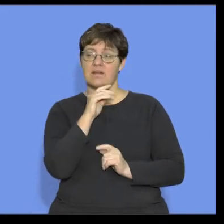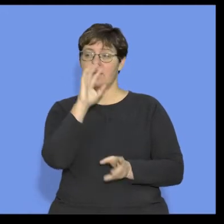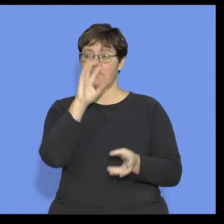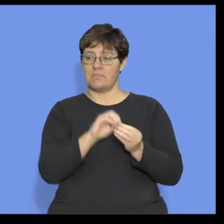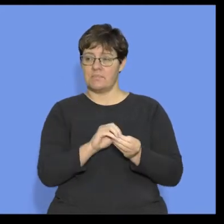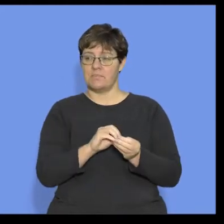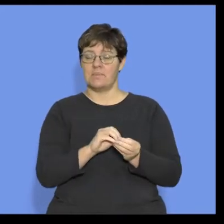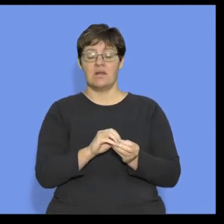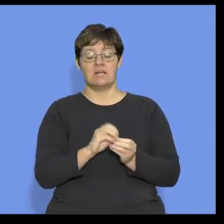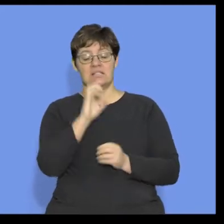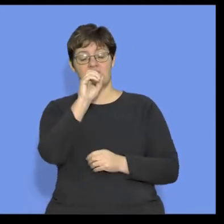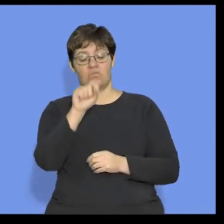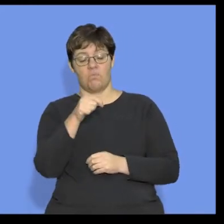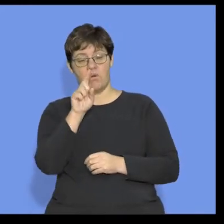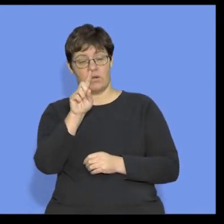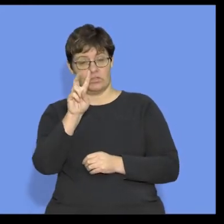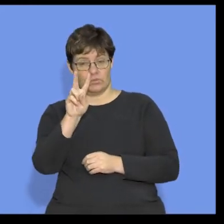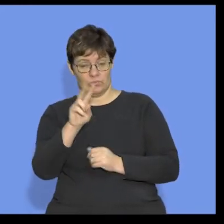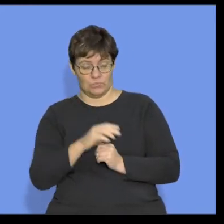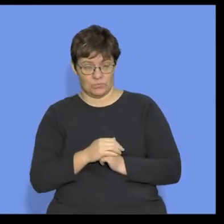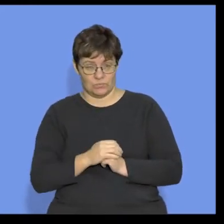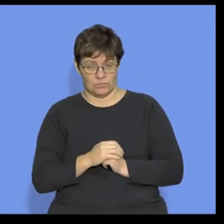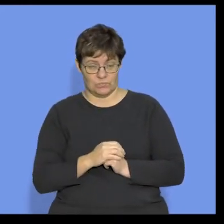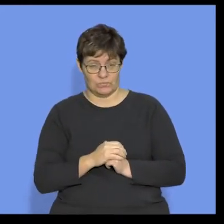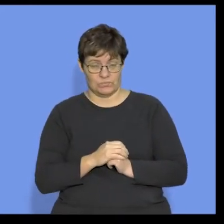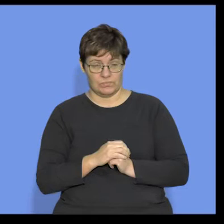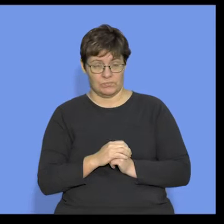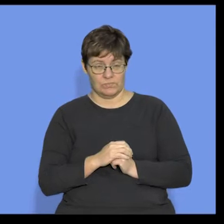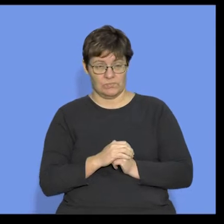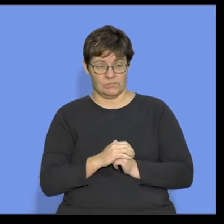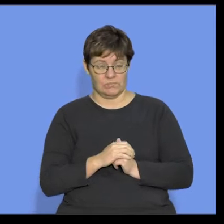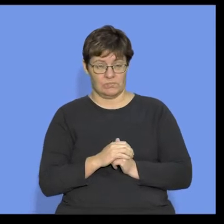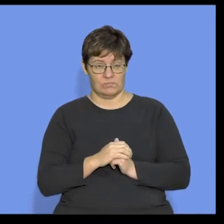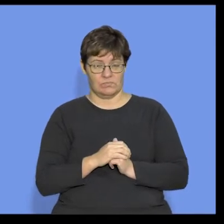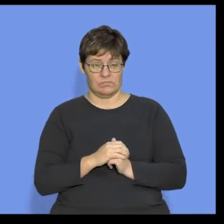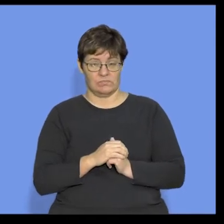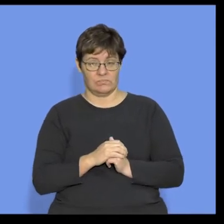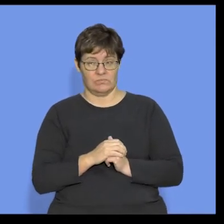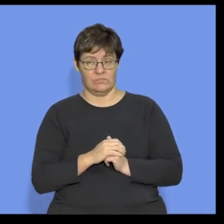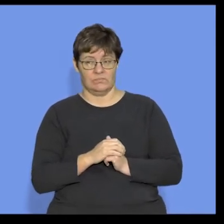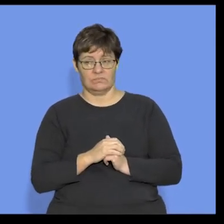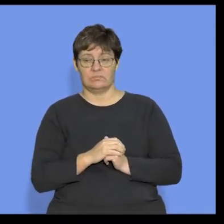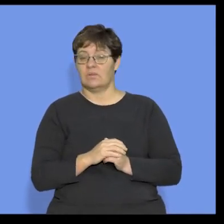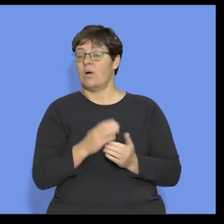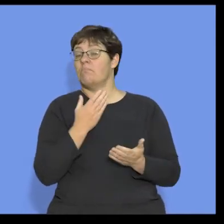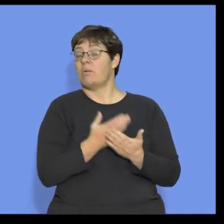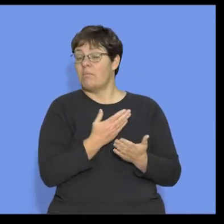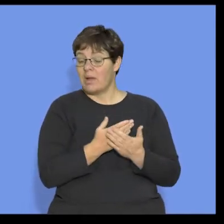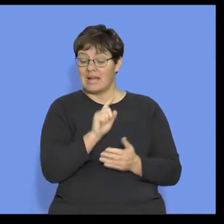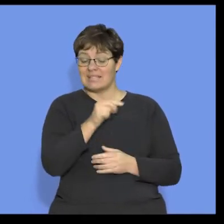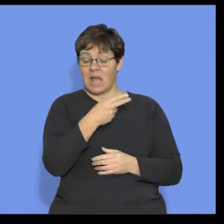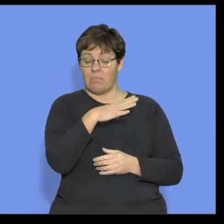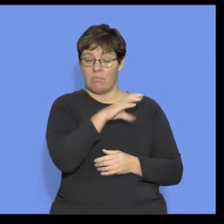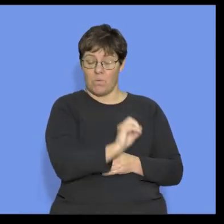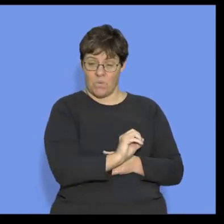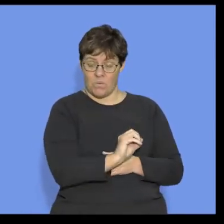0.4 times 0.3, which will give us 0.12. Now, the probability that